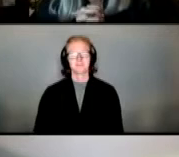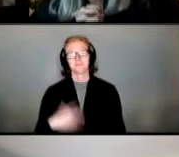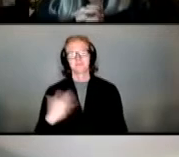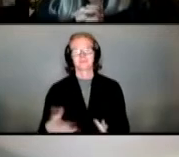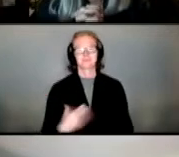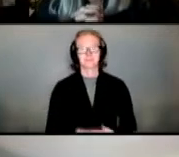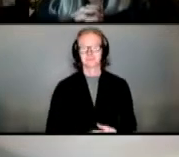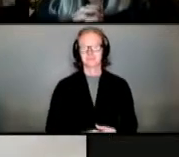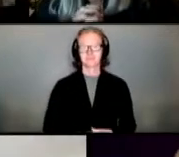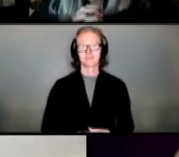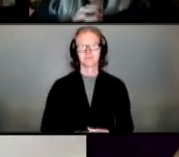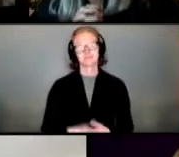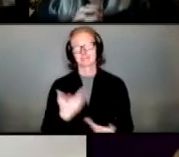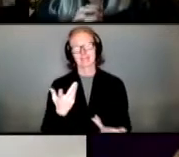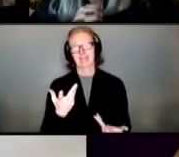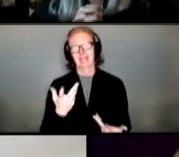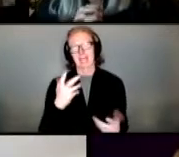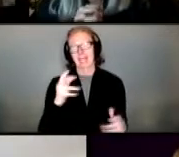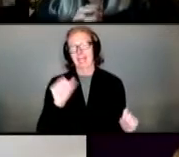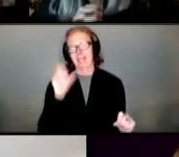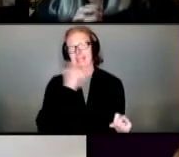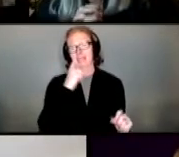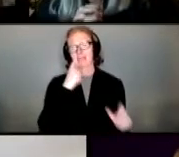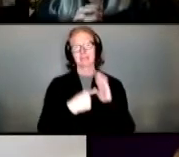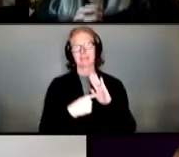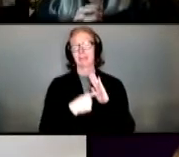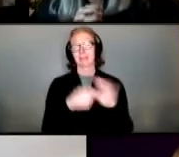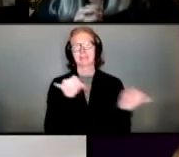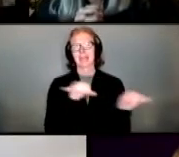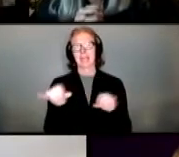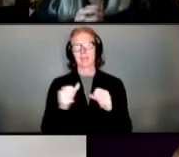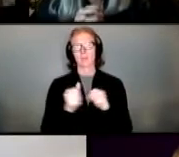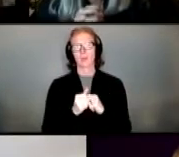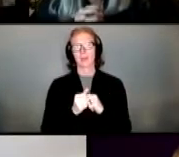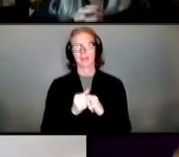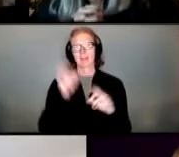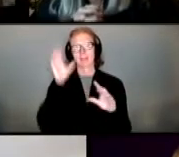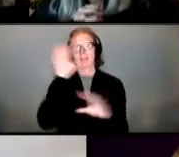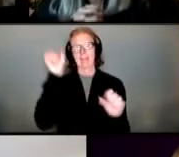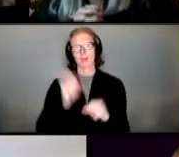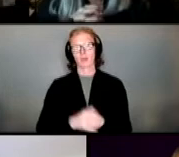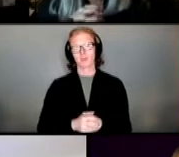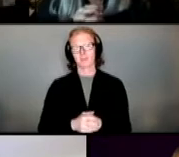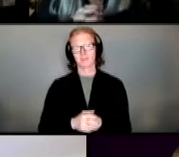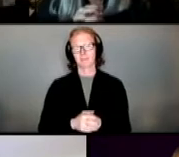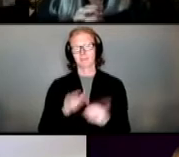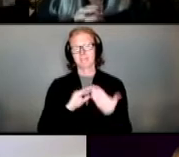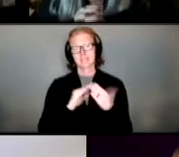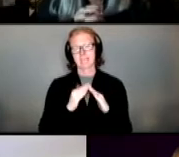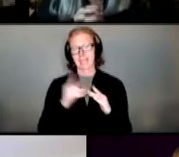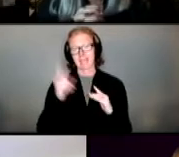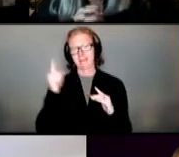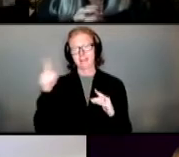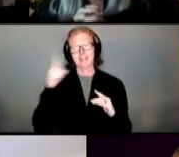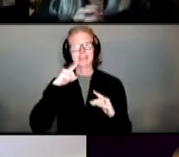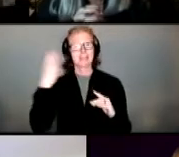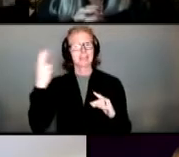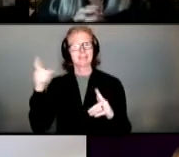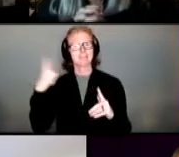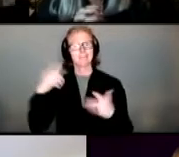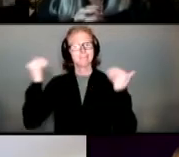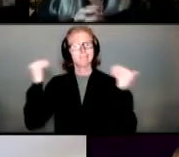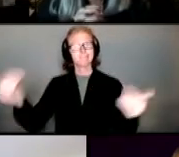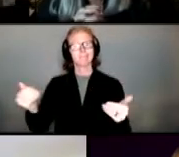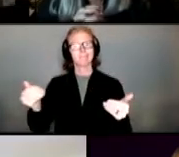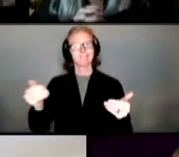You know, same, I can give an example, same thing with the mayor, right? And him just all of a sudden putting out